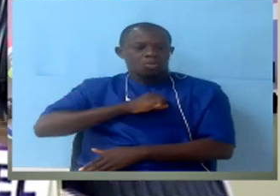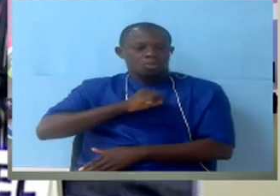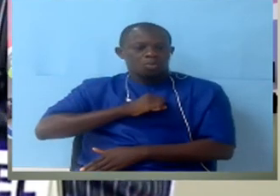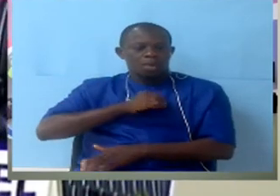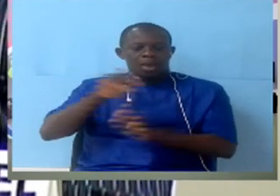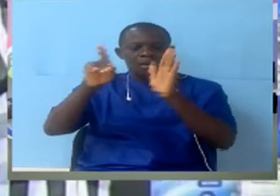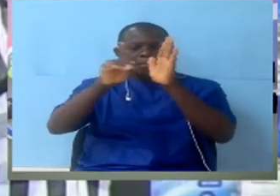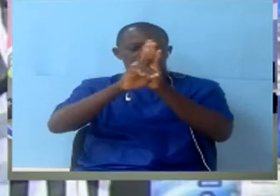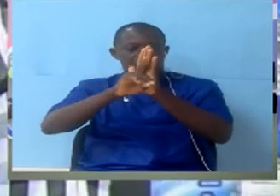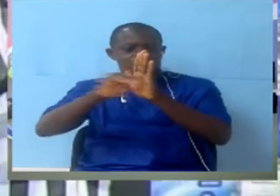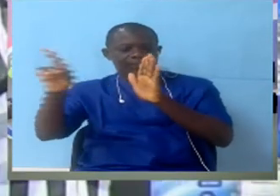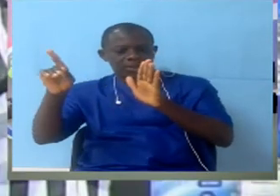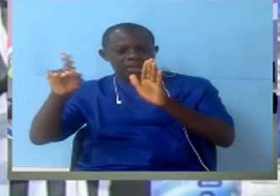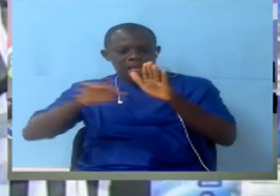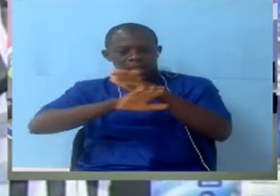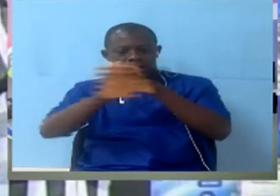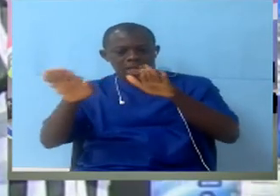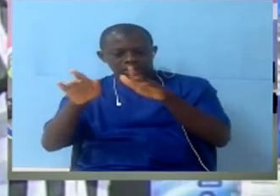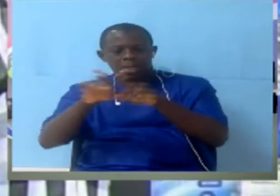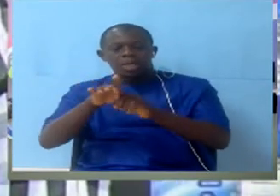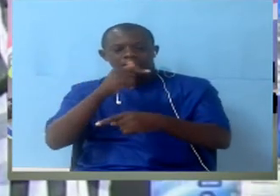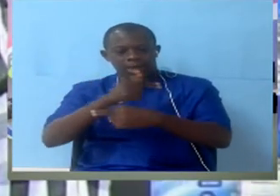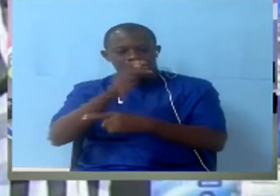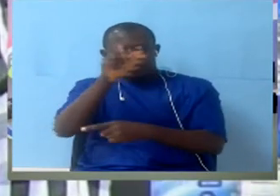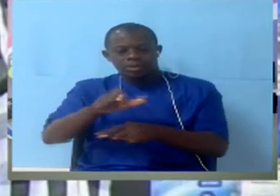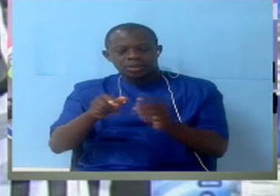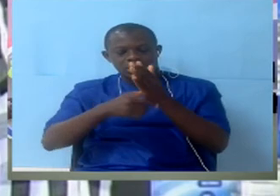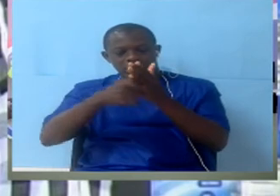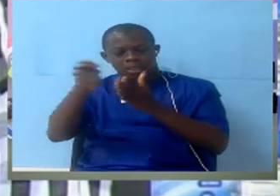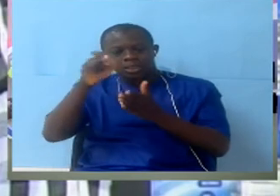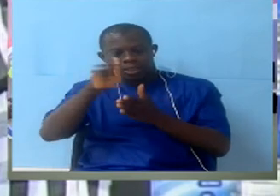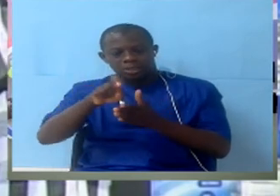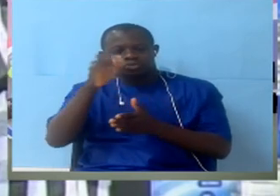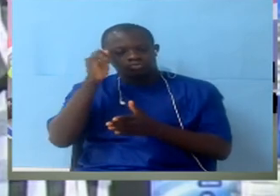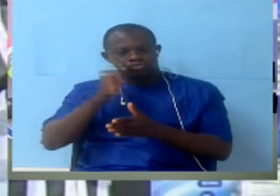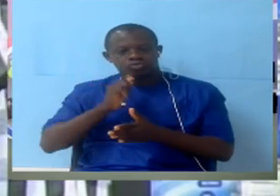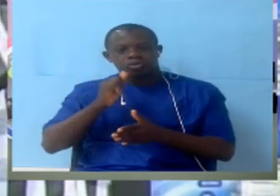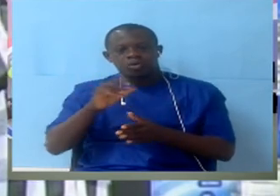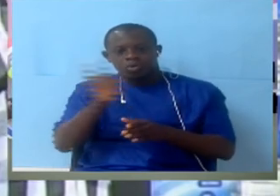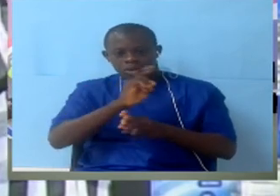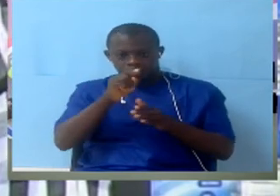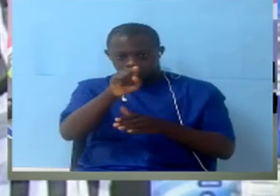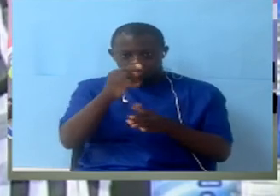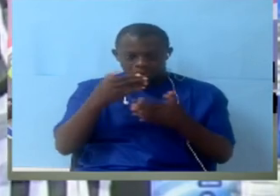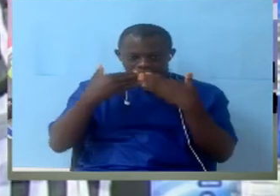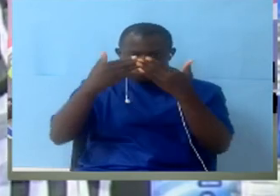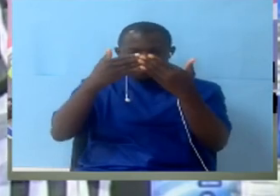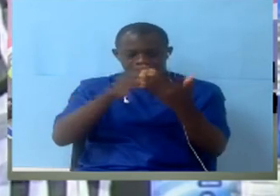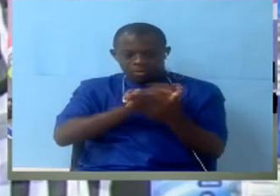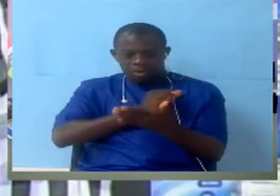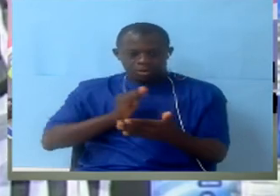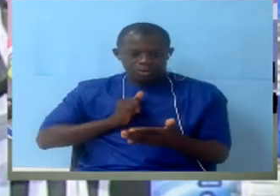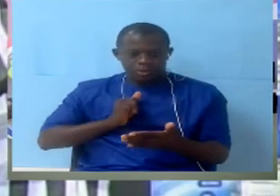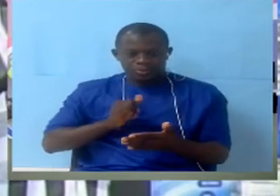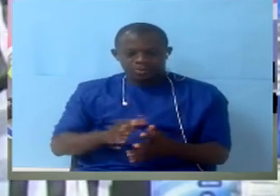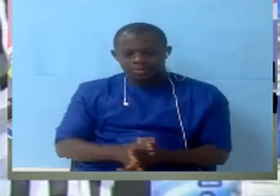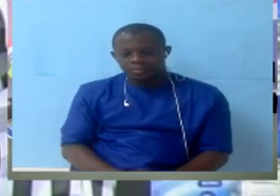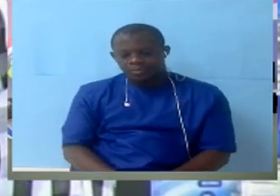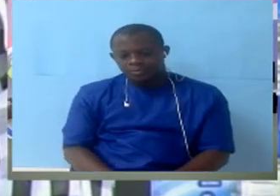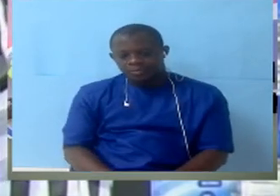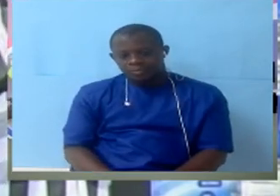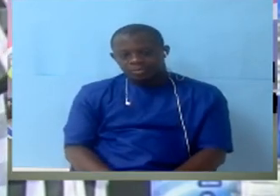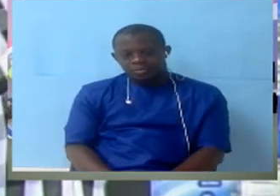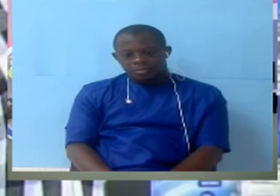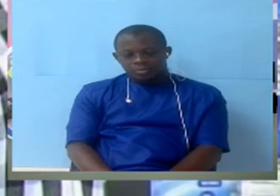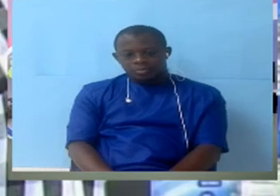That's what you telling us. Ikawo ke mun fa wala ka pers mol jo men membe mol kanta